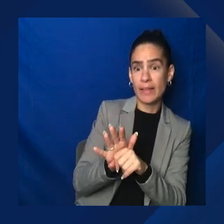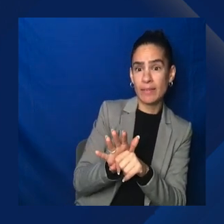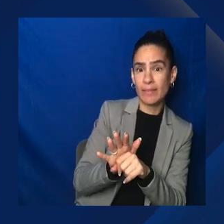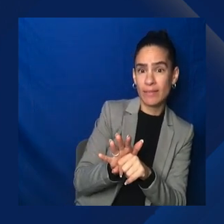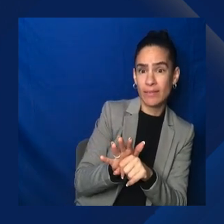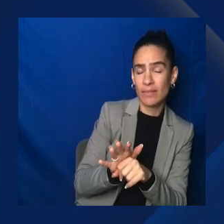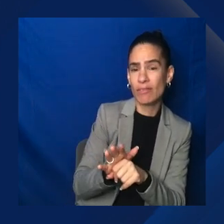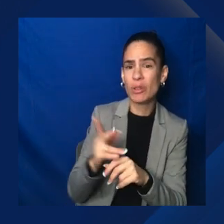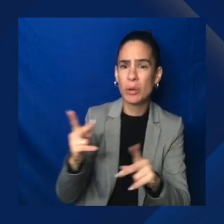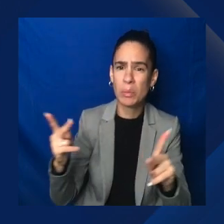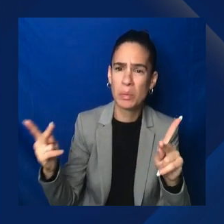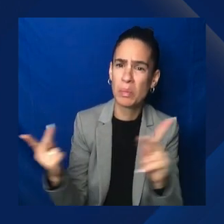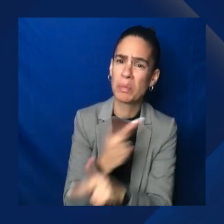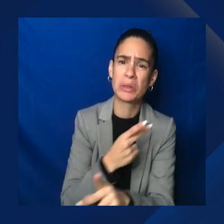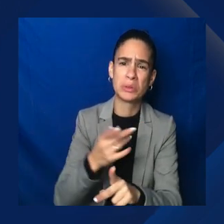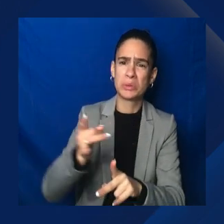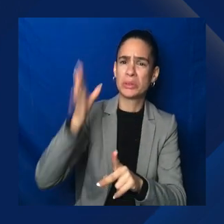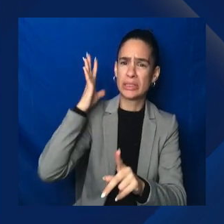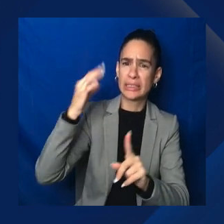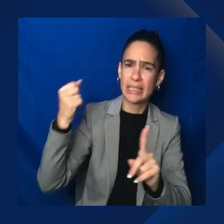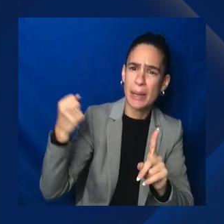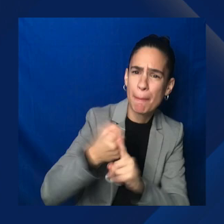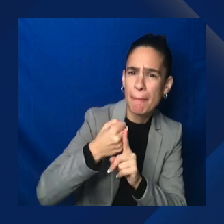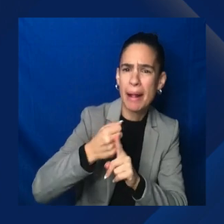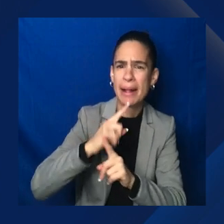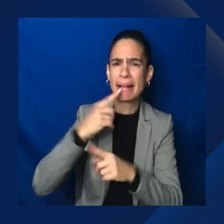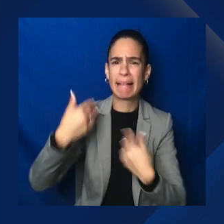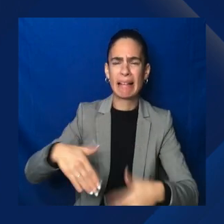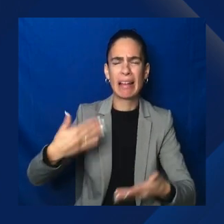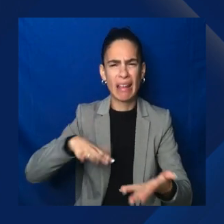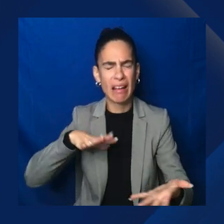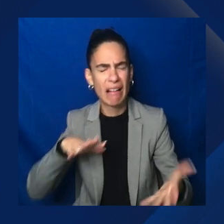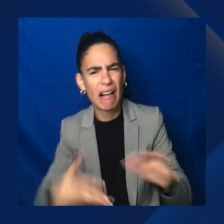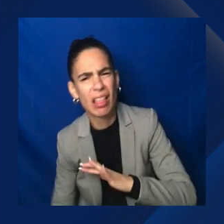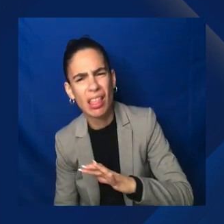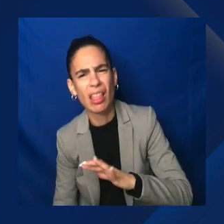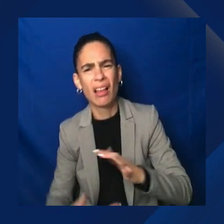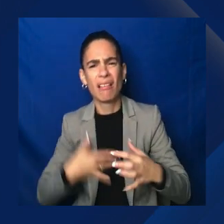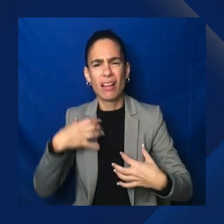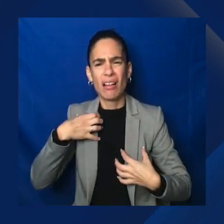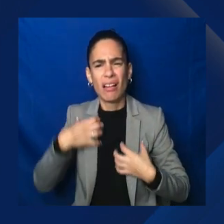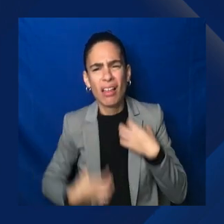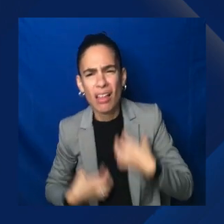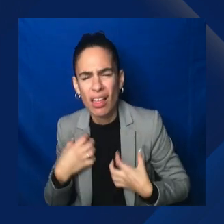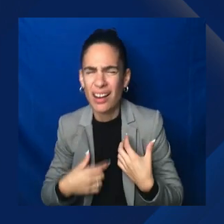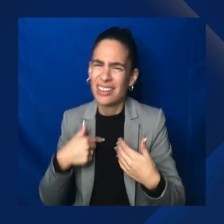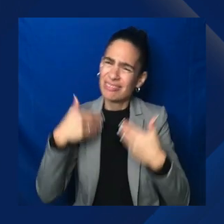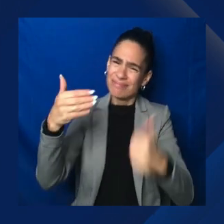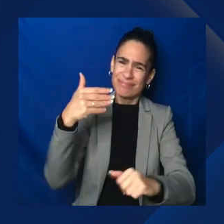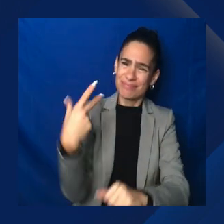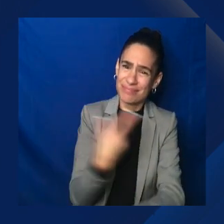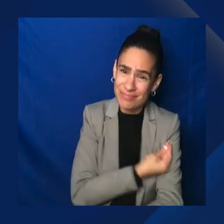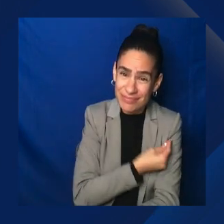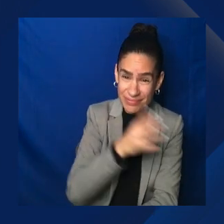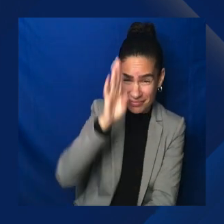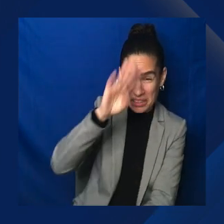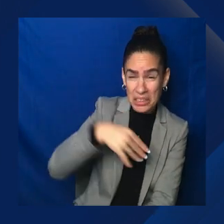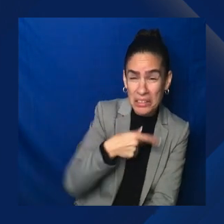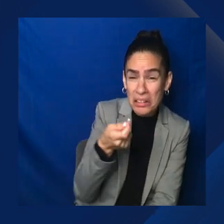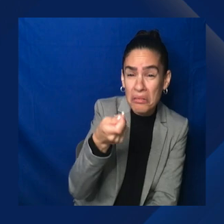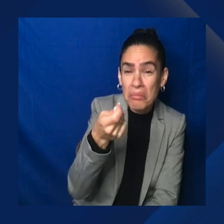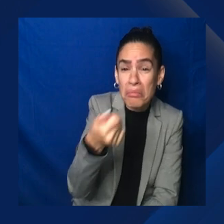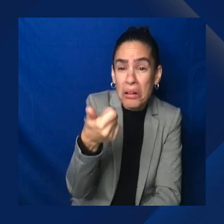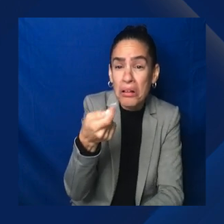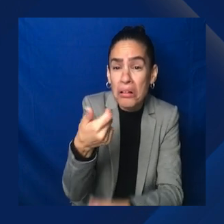it is super devastating. I would say take your chances with it. I had some minor symptoms when I got the vaccine,